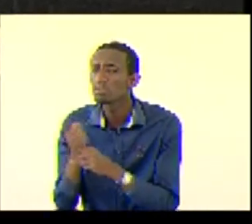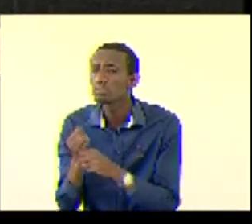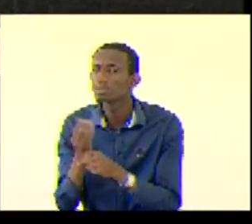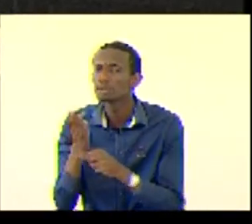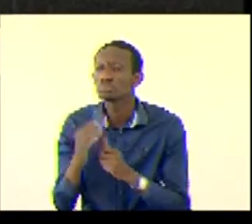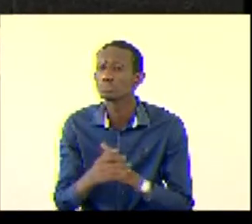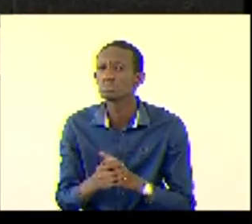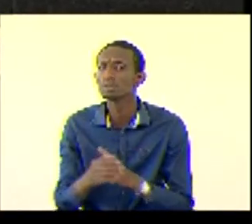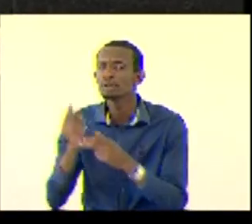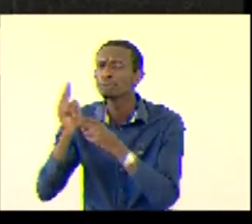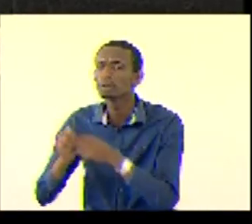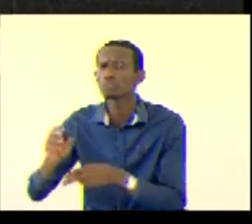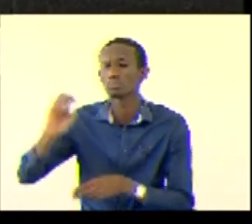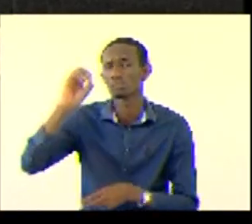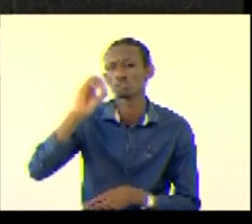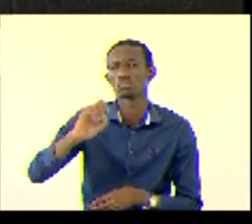gas.